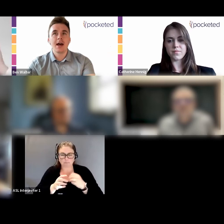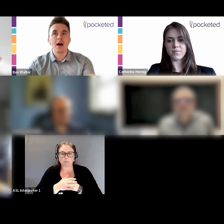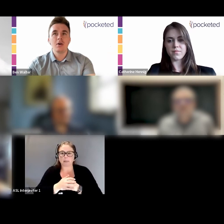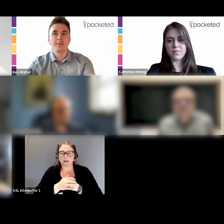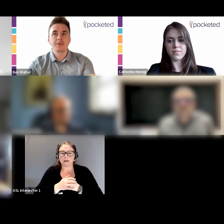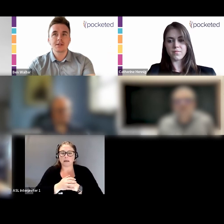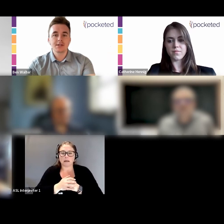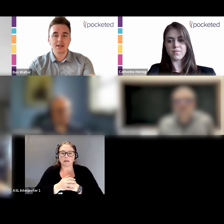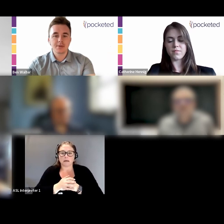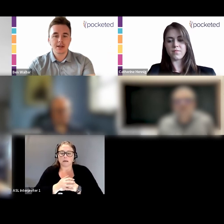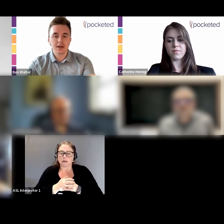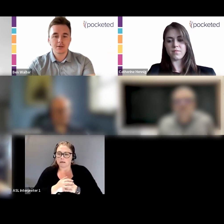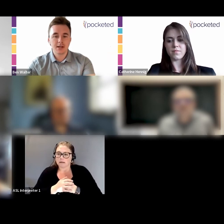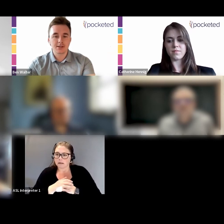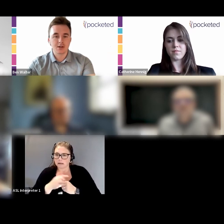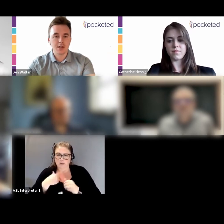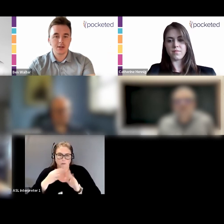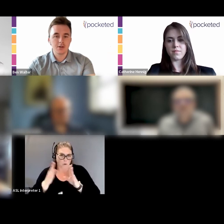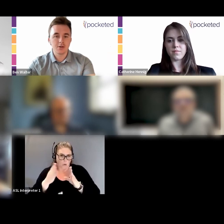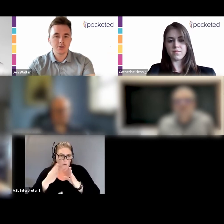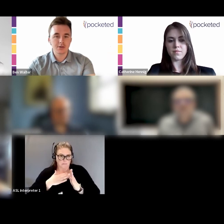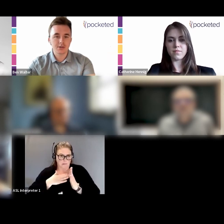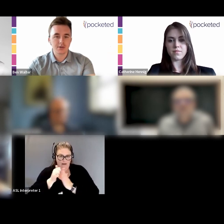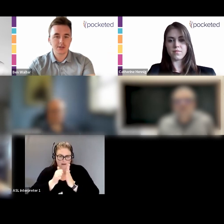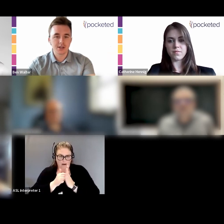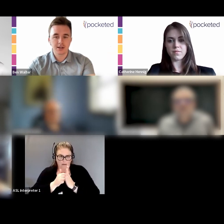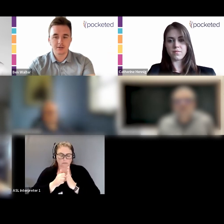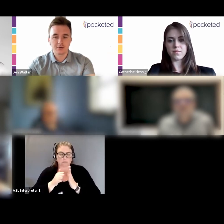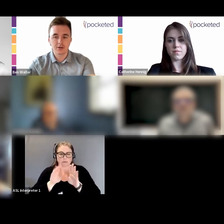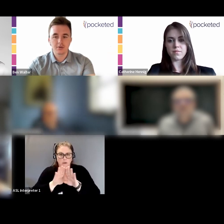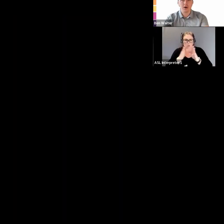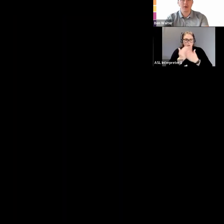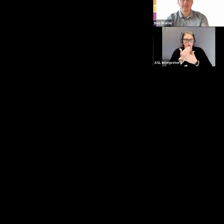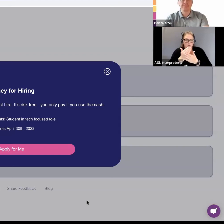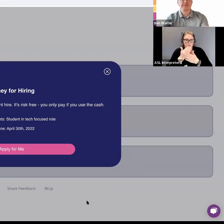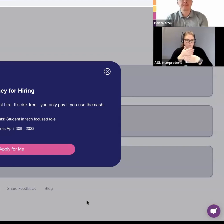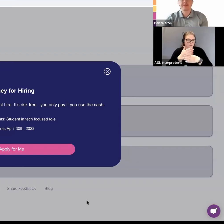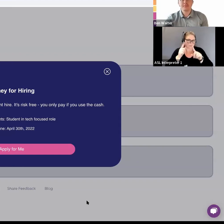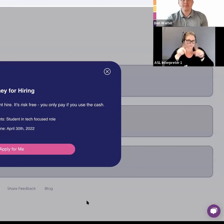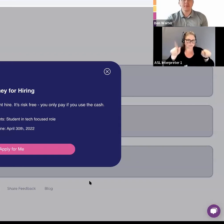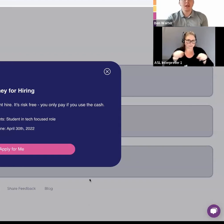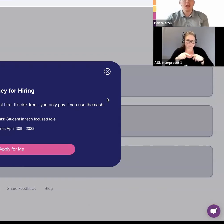for now, I'm just going to sign into my account and start a new screen share here for you all.